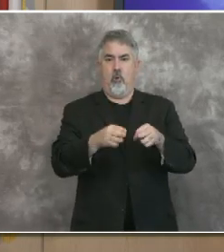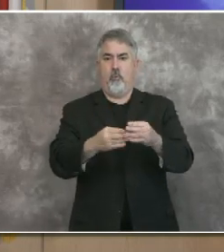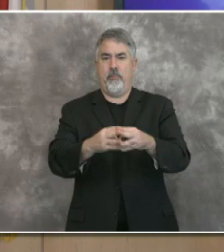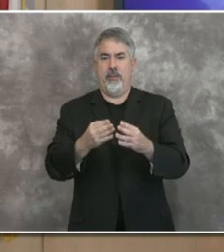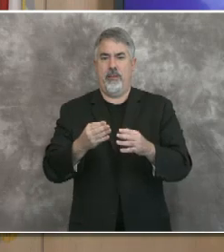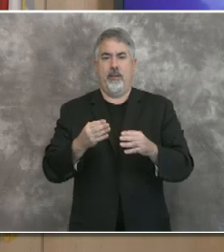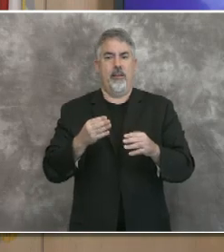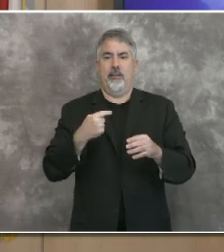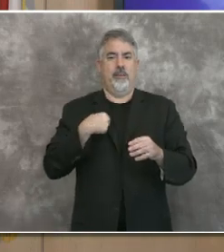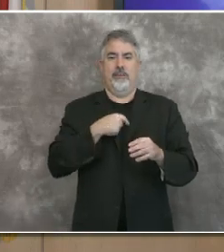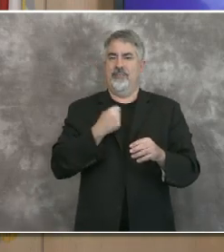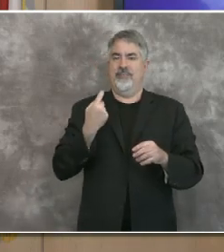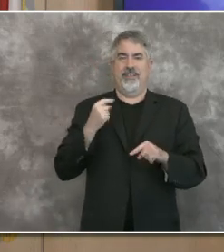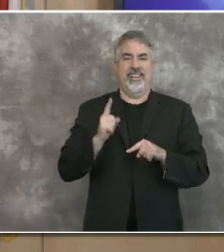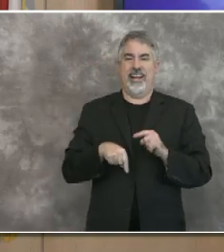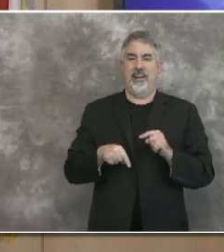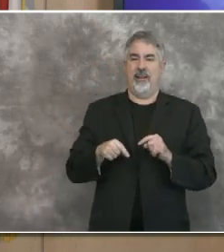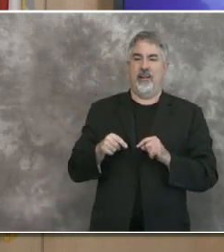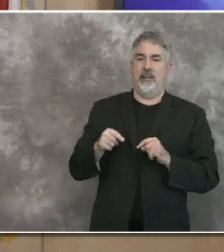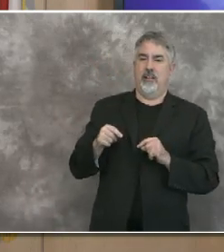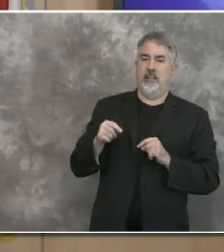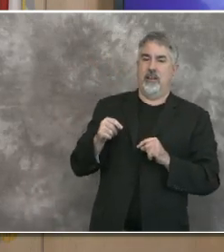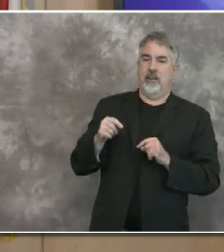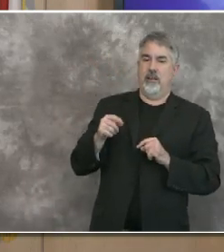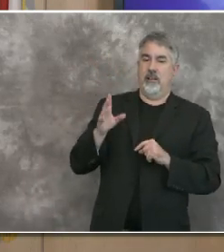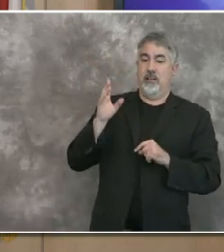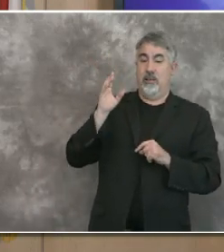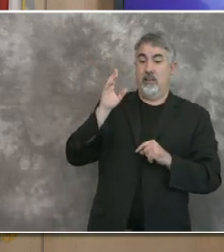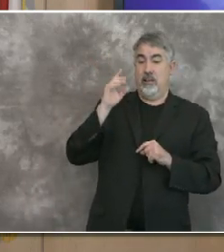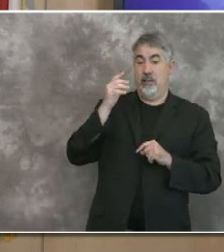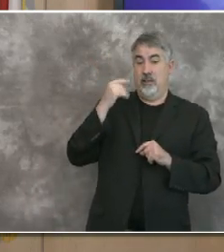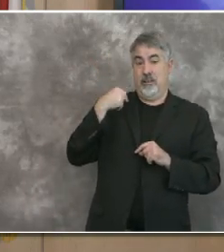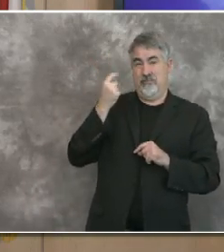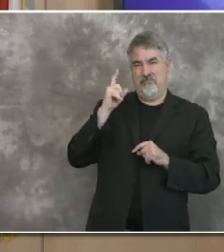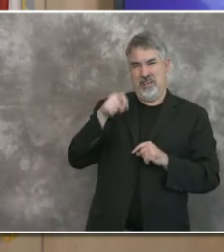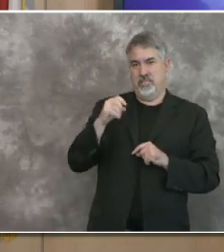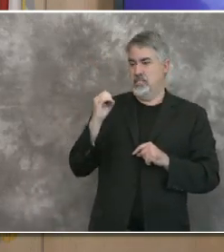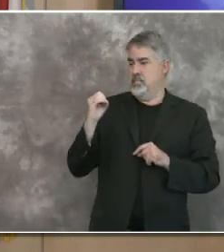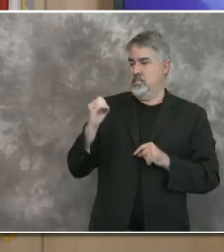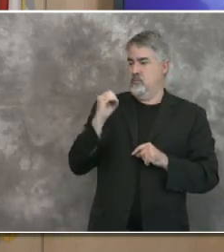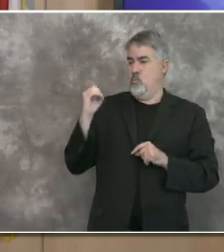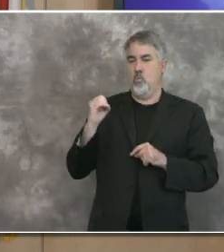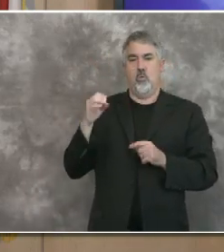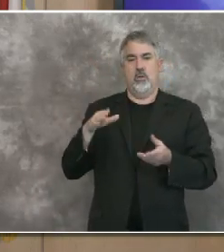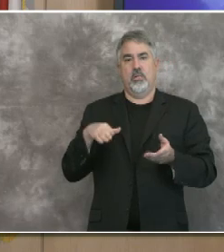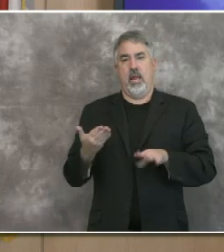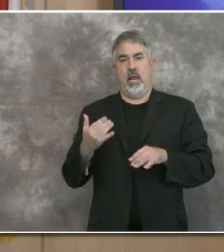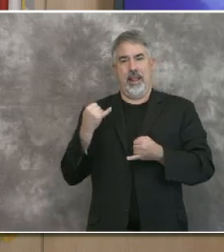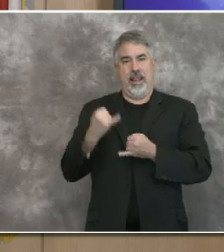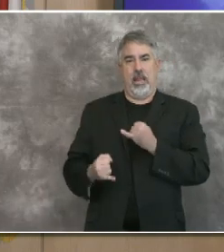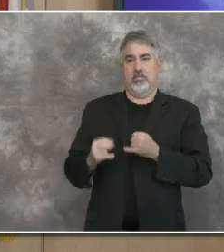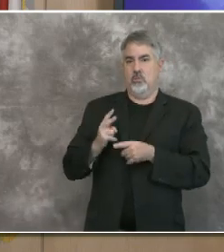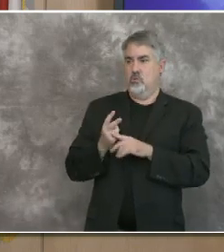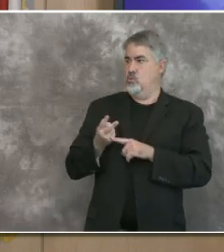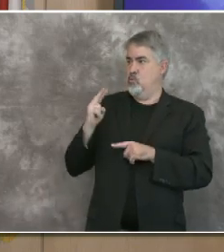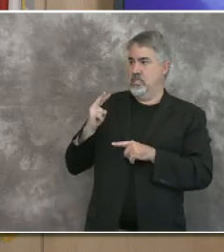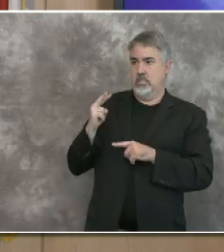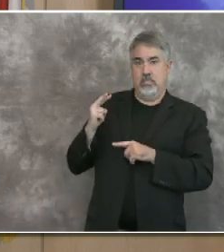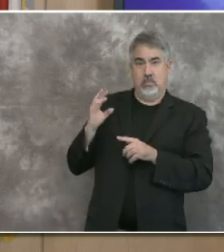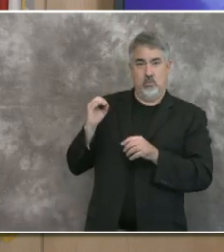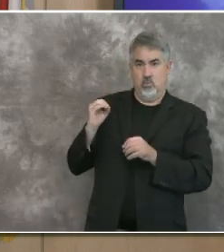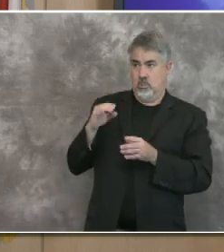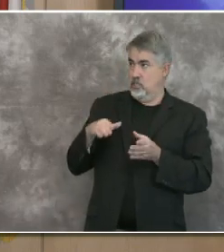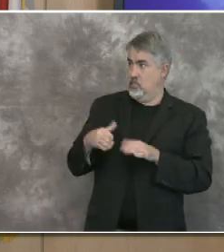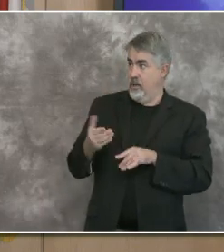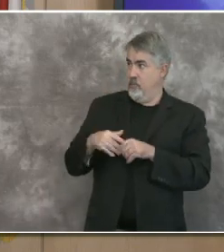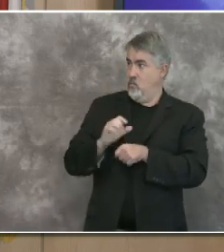essentially 0 deaths in the last 2 weeks from COVID and a number of other things that no large urban counties in California will be able to meet. That